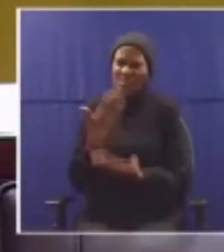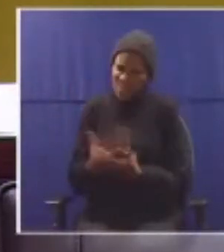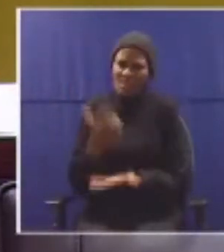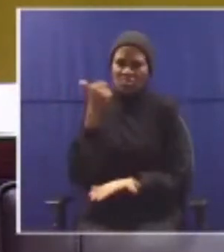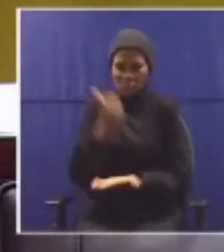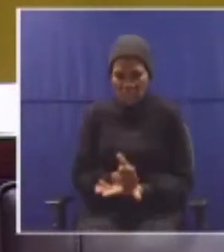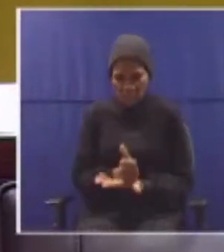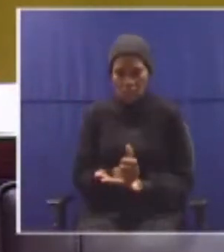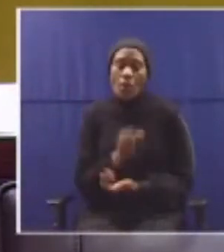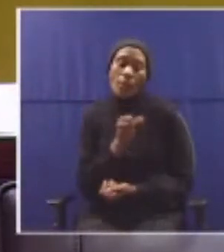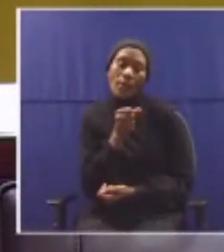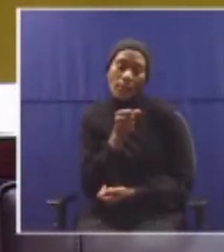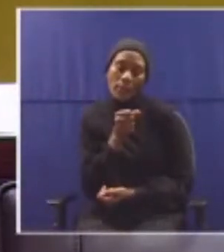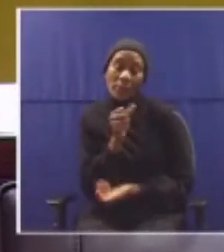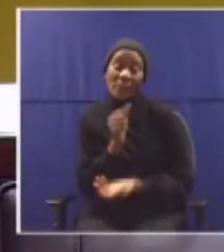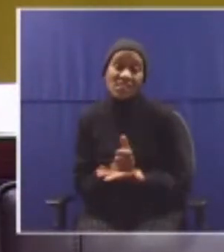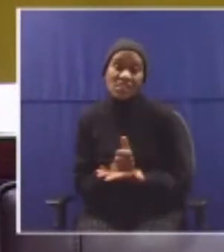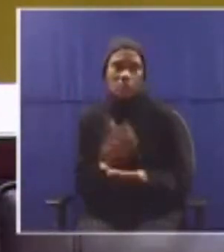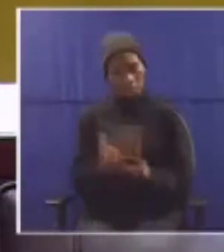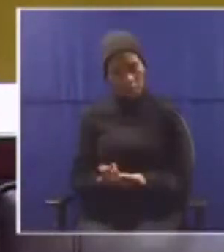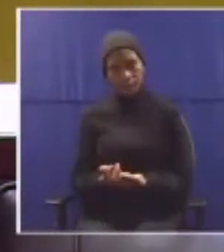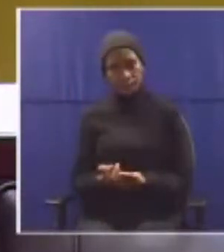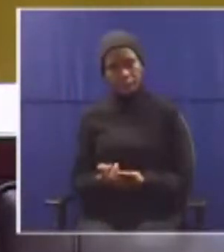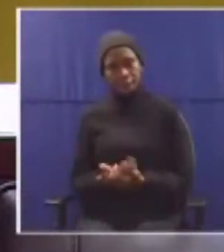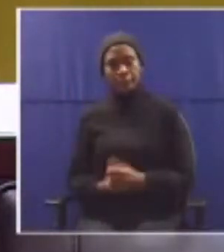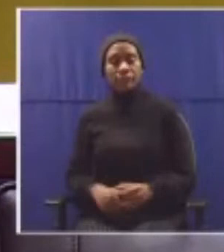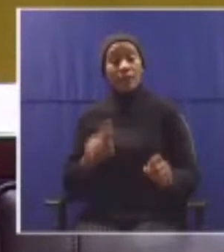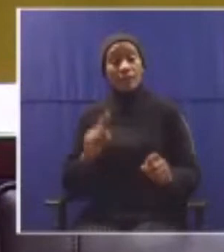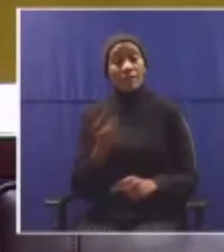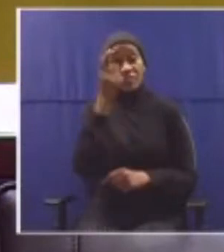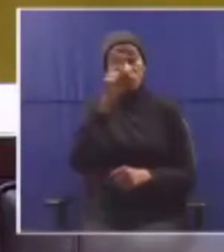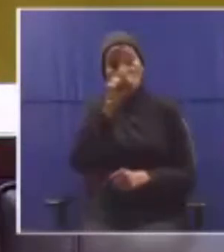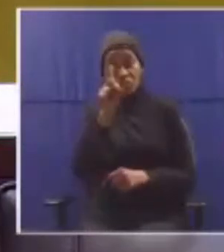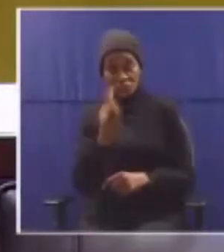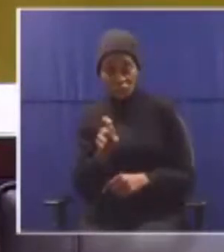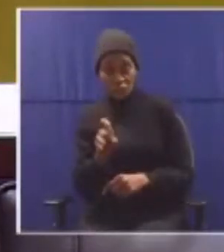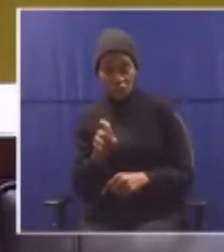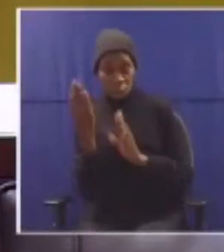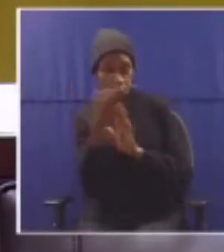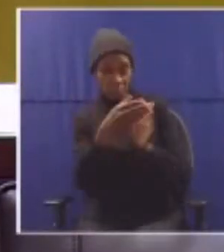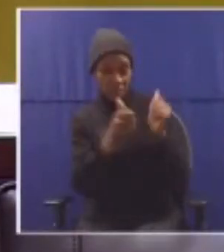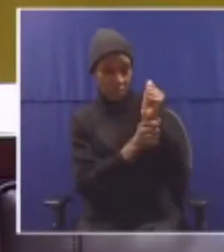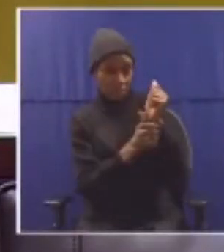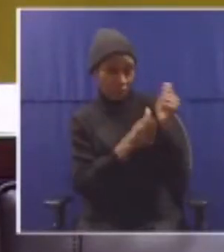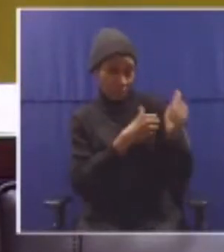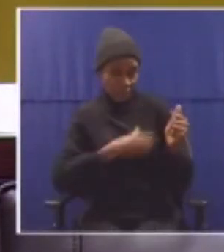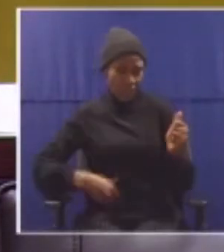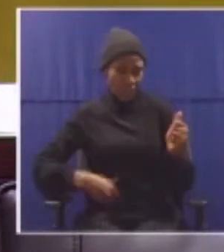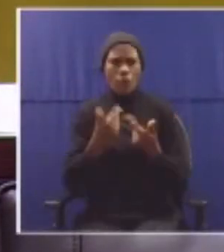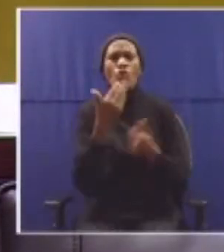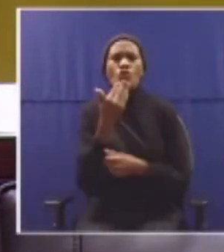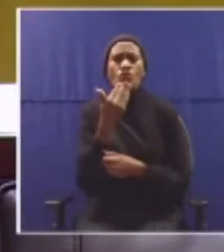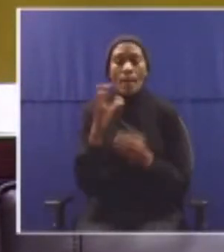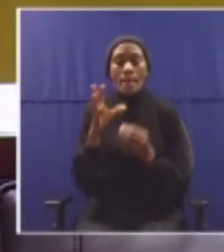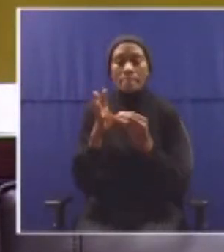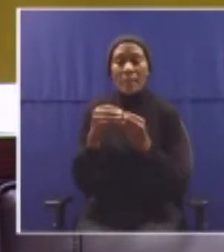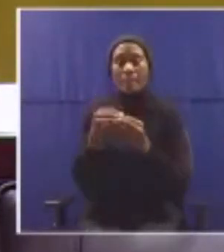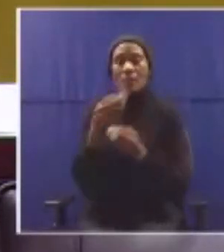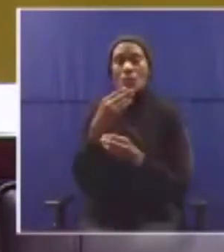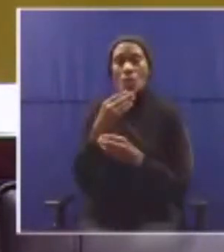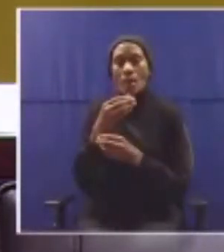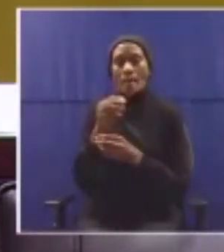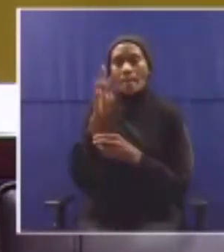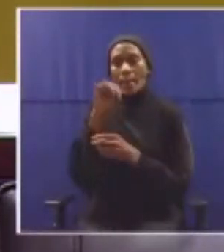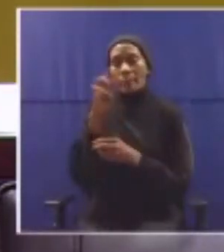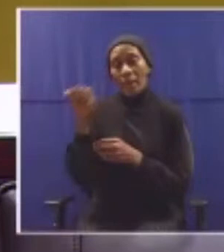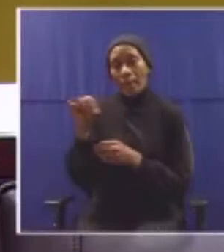seated when doing so. The first question has been asked by the Honorable M.M.E.